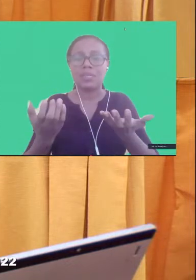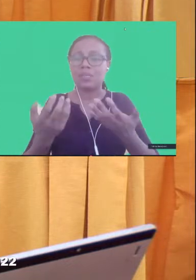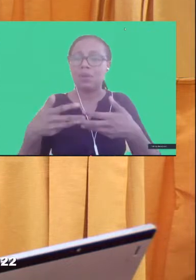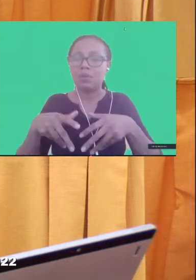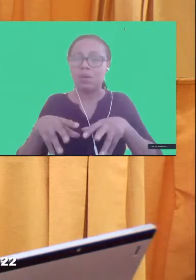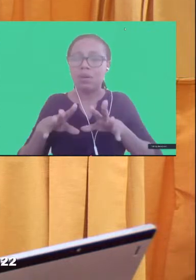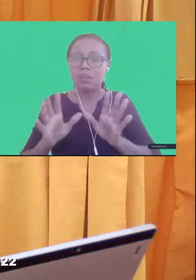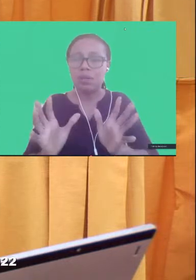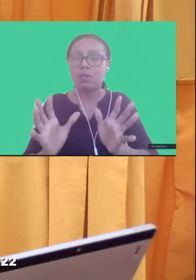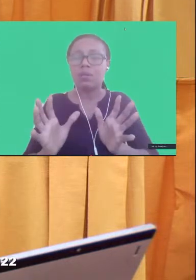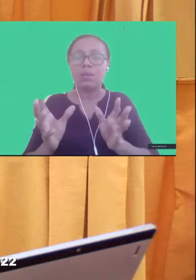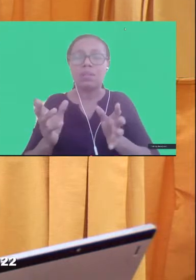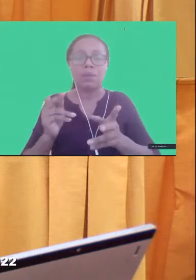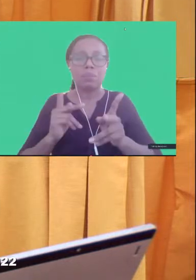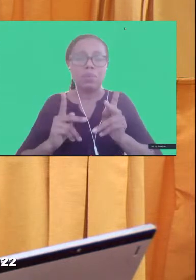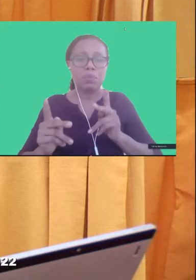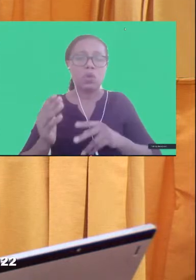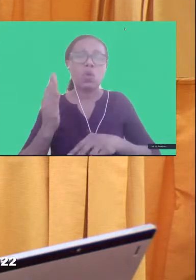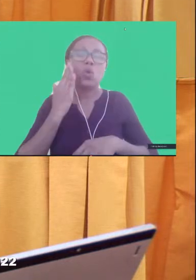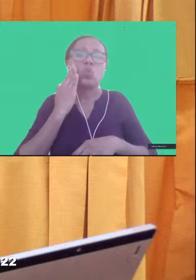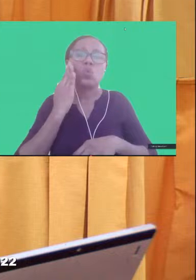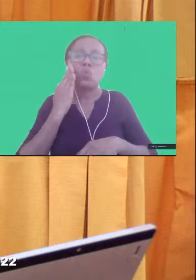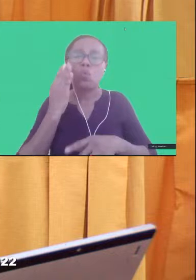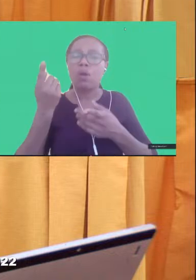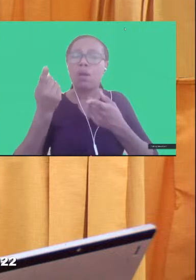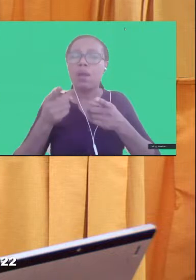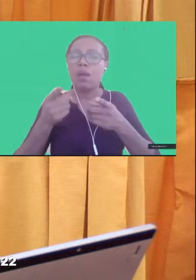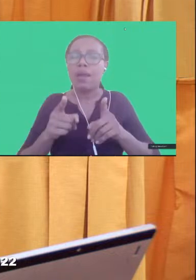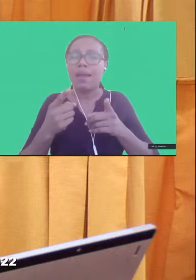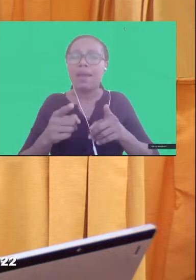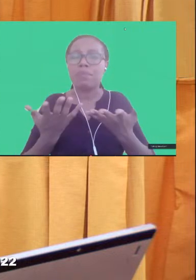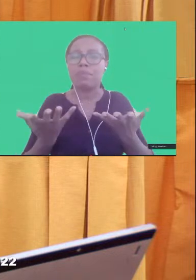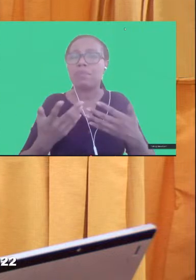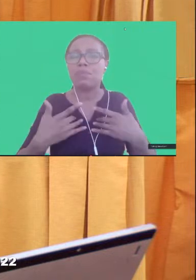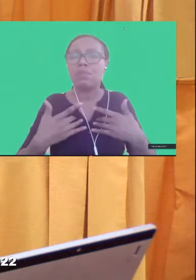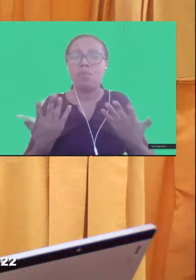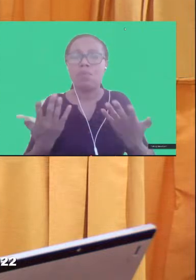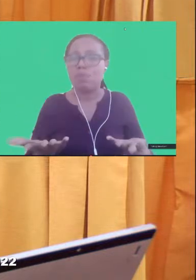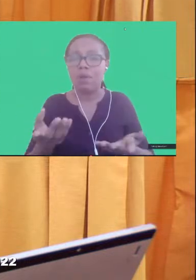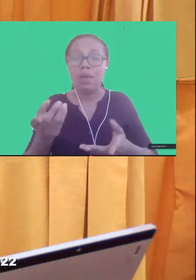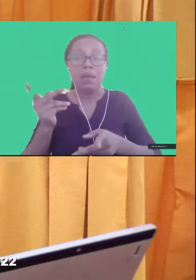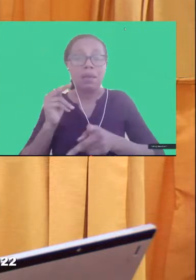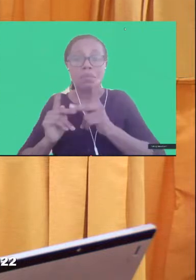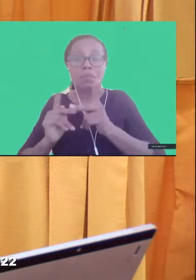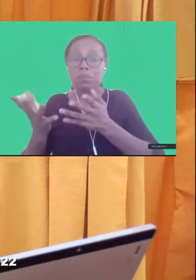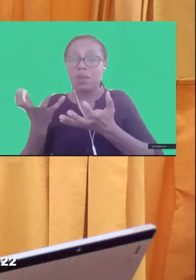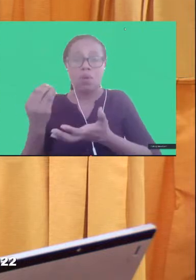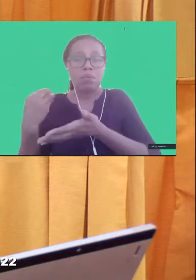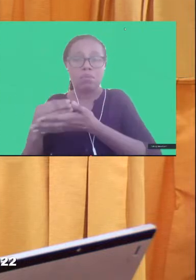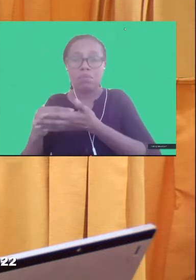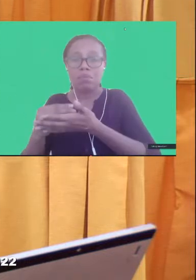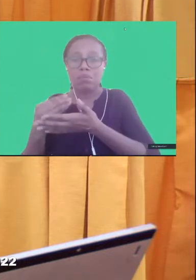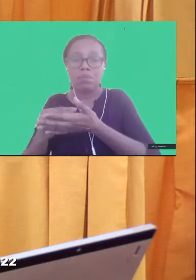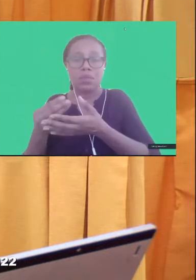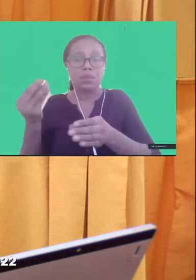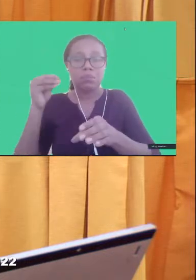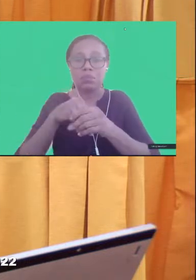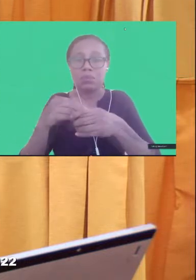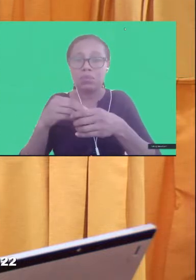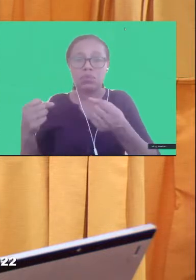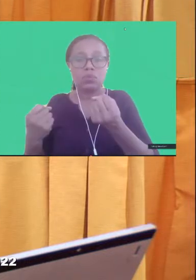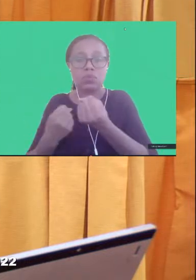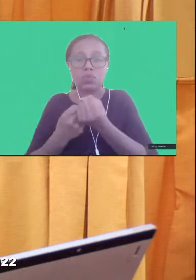give investors the assurance that they can come into Barbados, or local entrepreneurs to